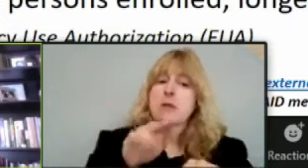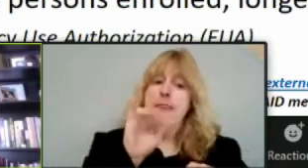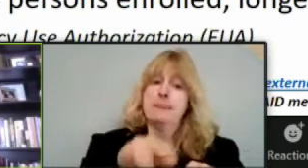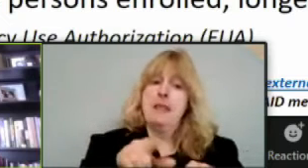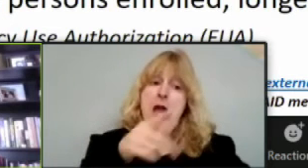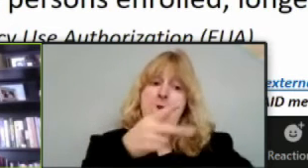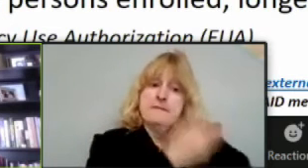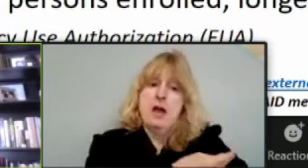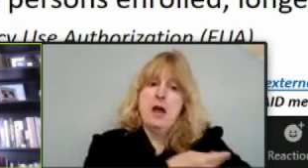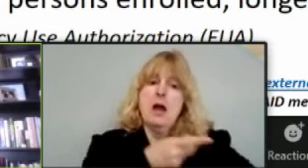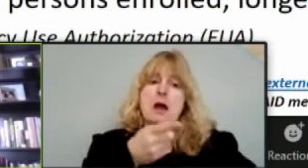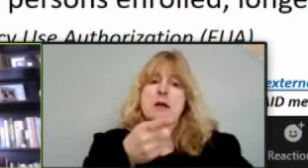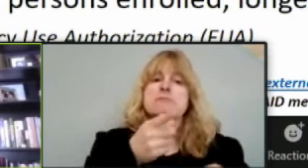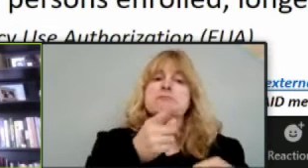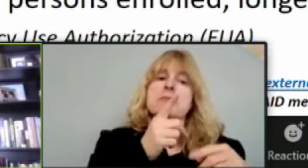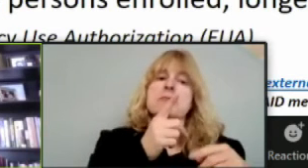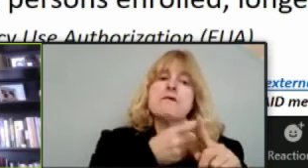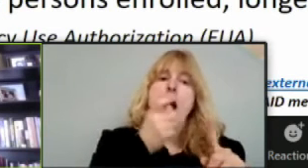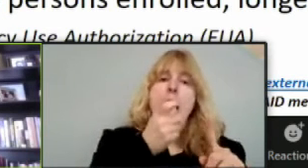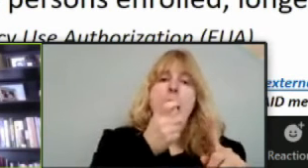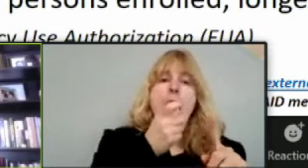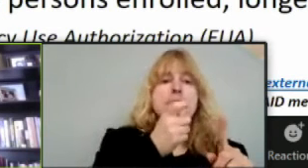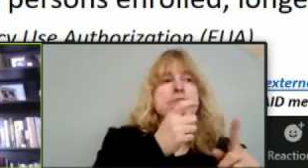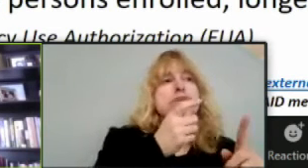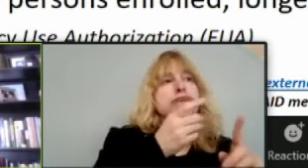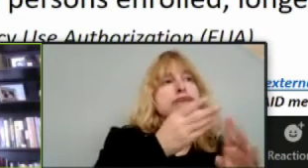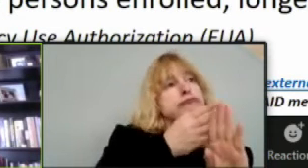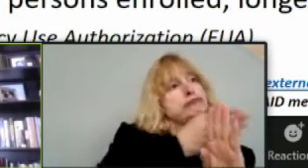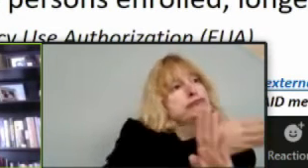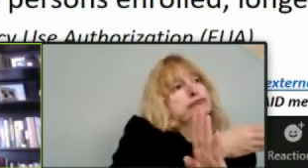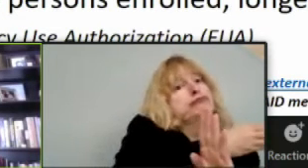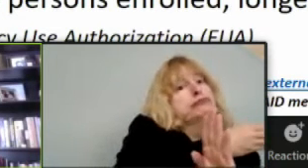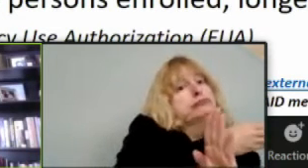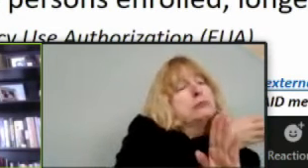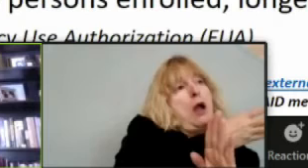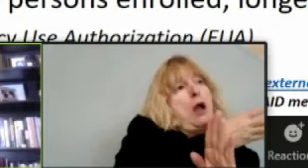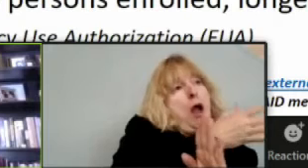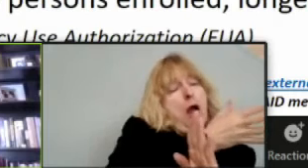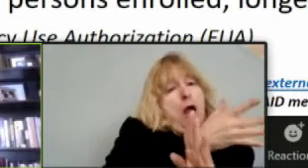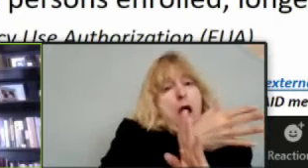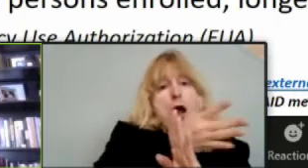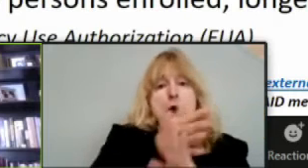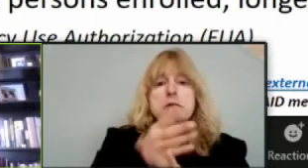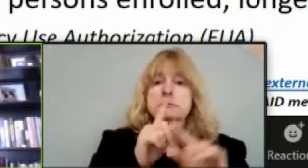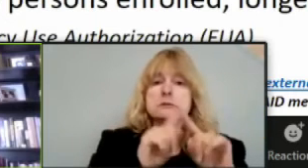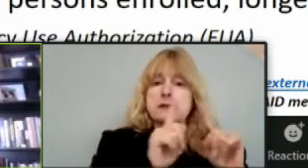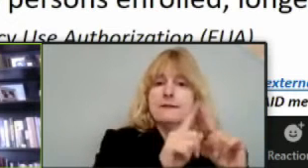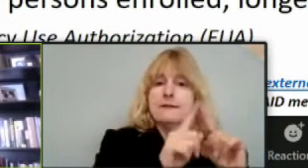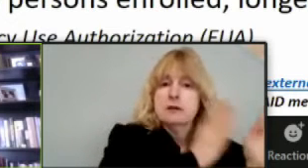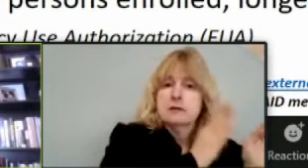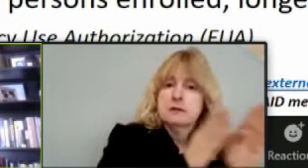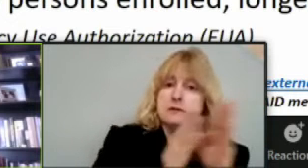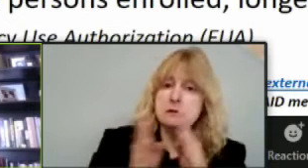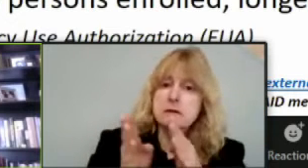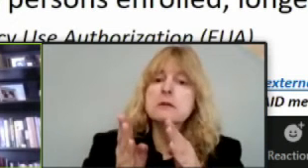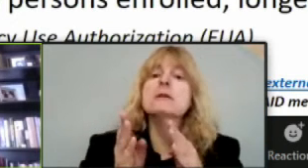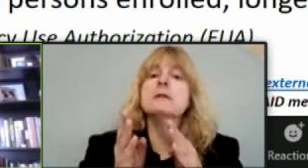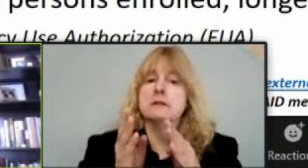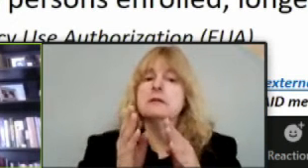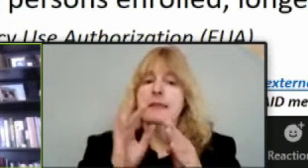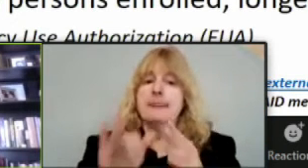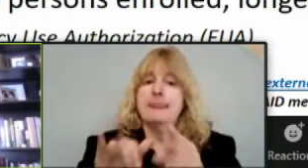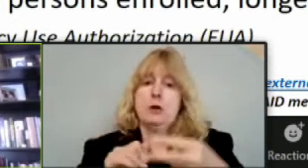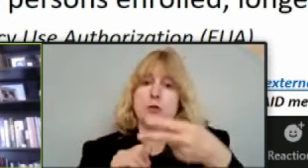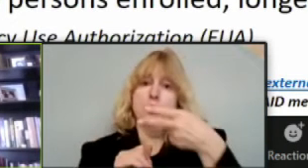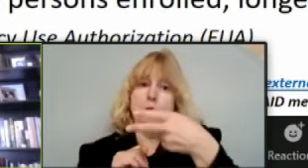process. These are the ones in the pipeline. There are now 2 that have been approved for emergency use,